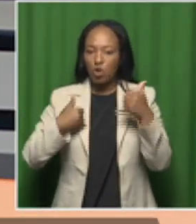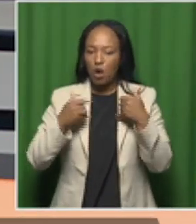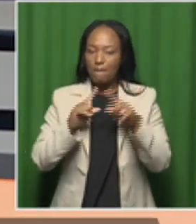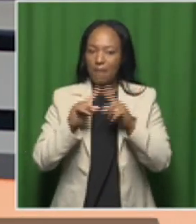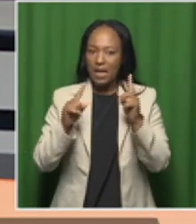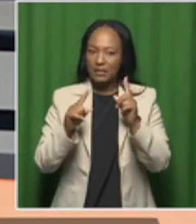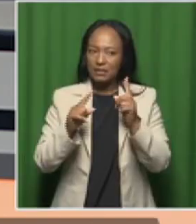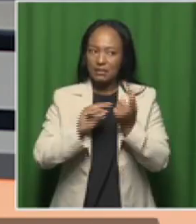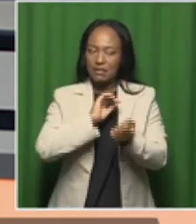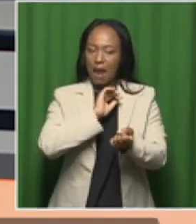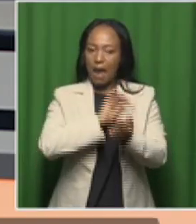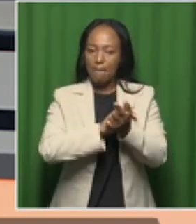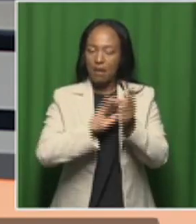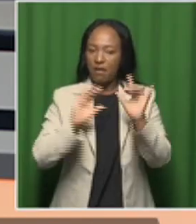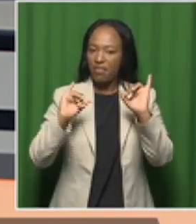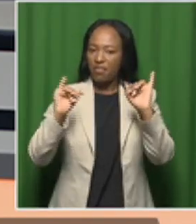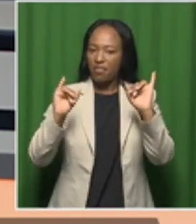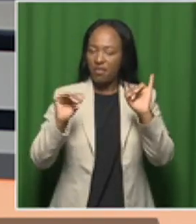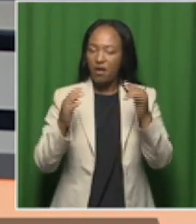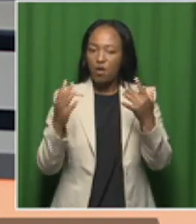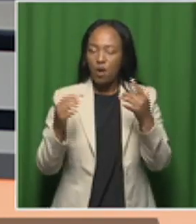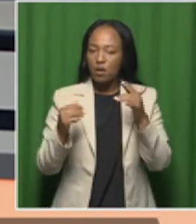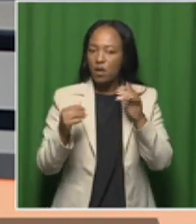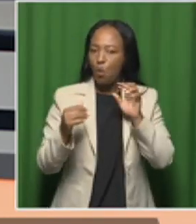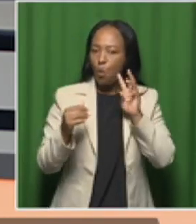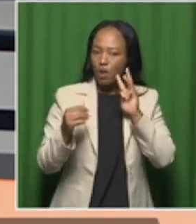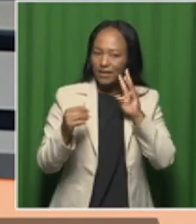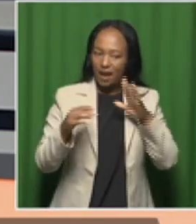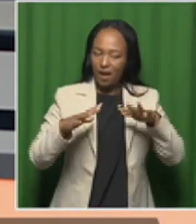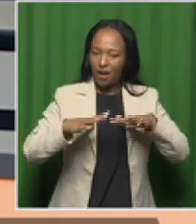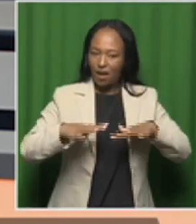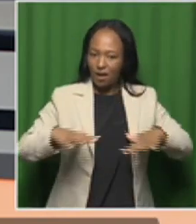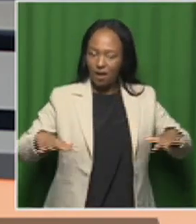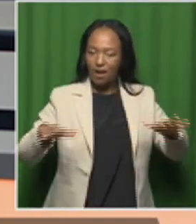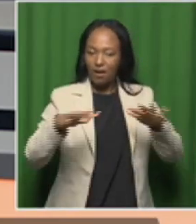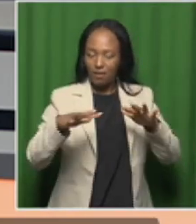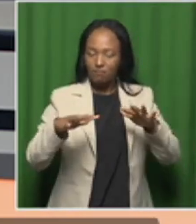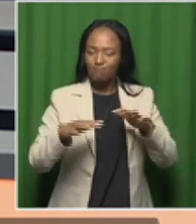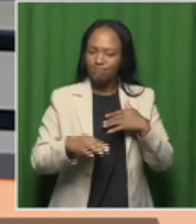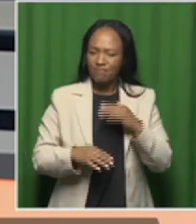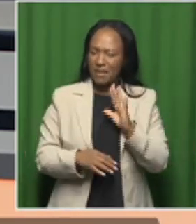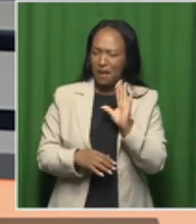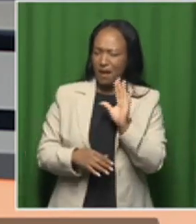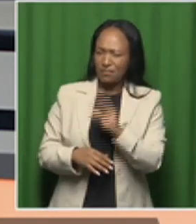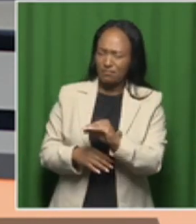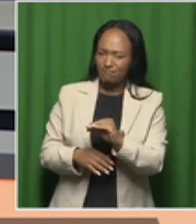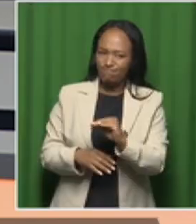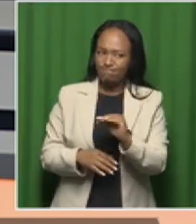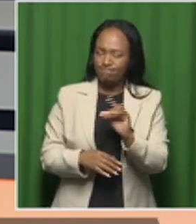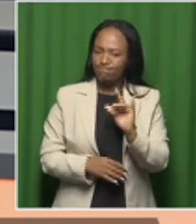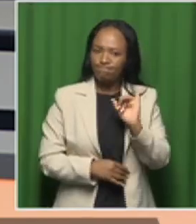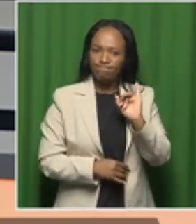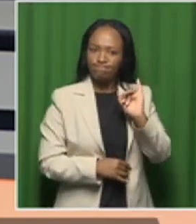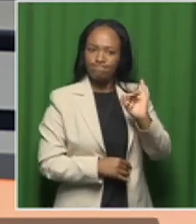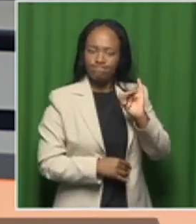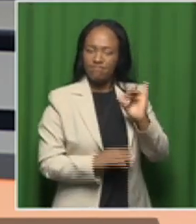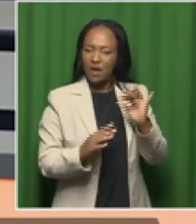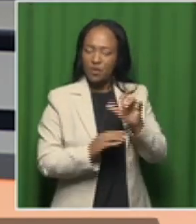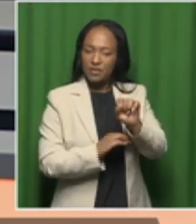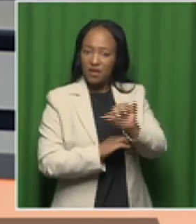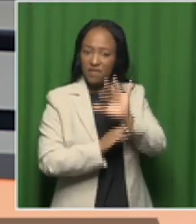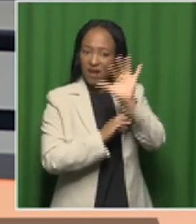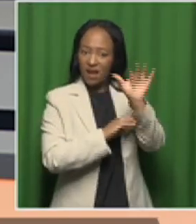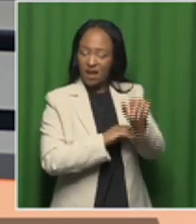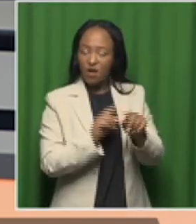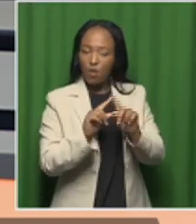and particularly when you're around water. How important is it? Well, perhaps let me ask you this. How bad is it in South Africa with